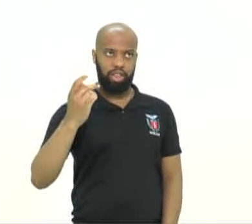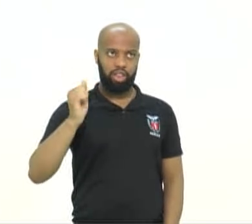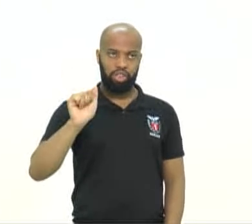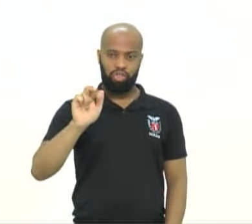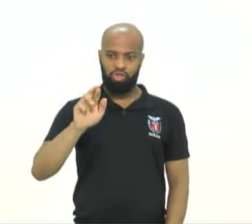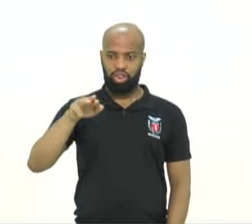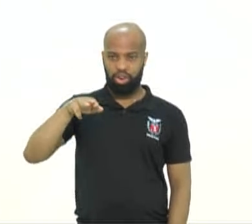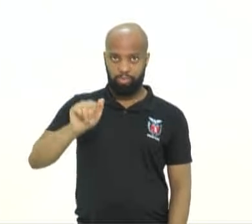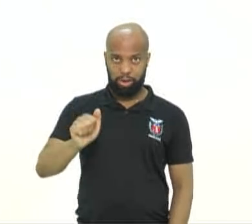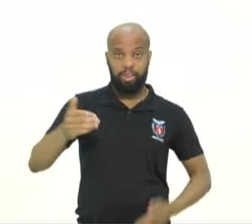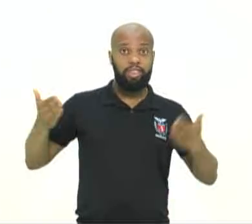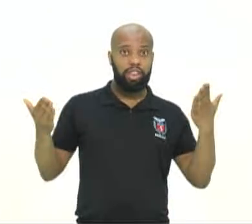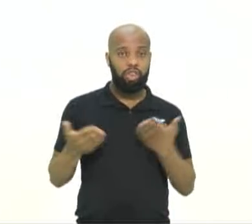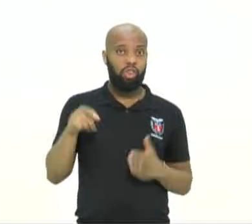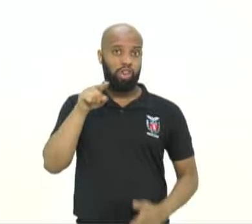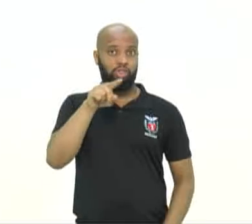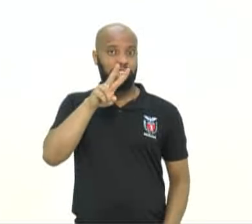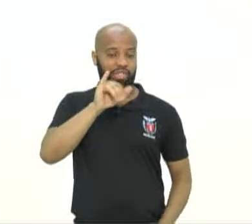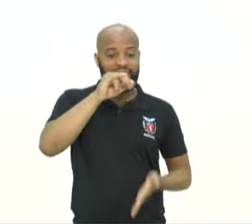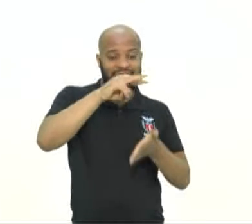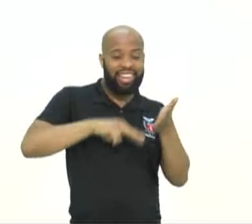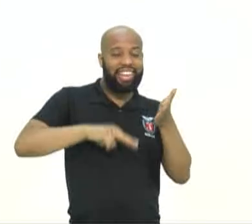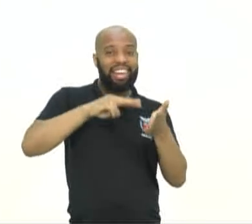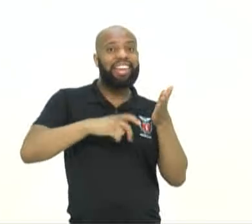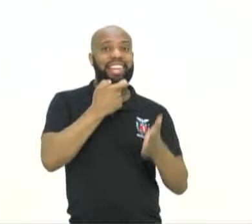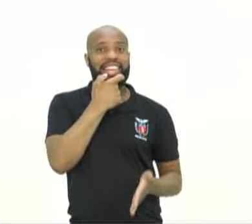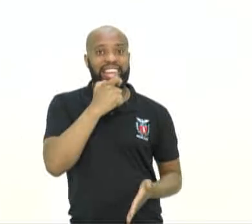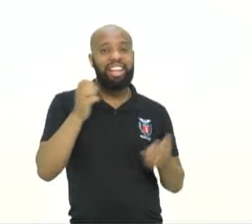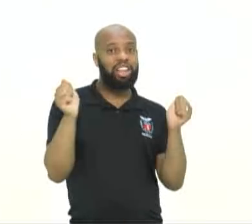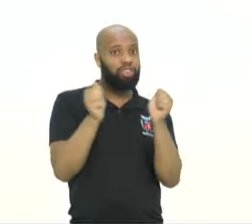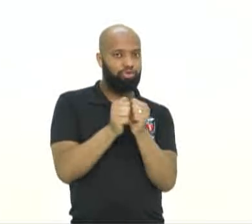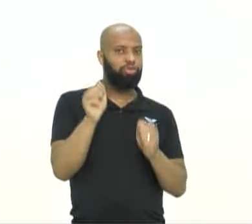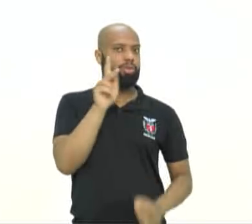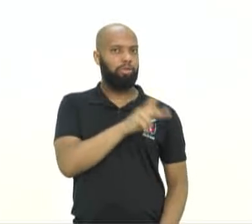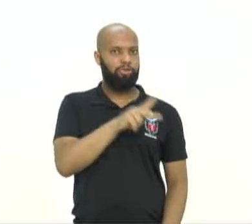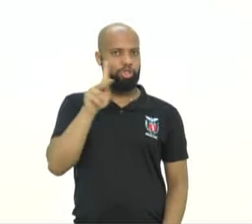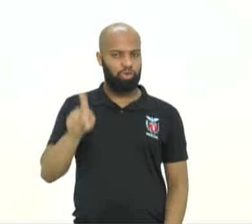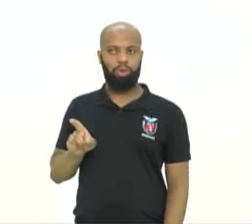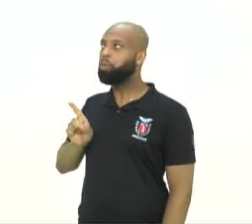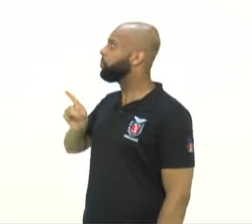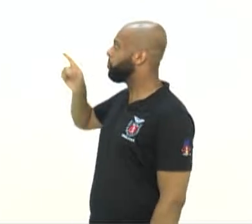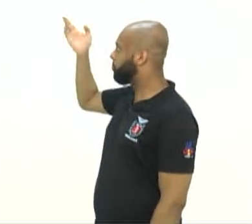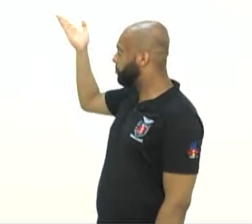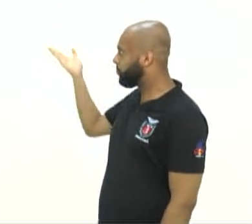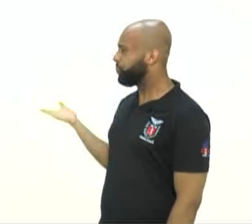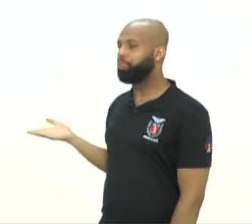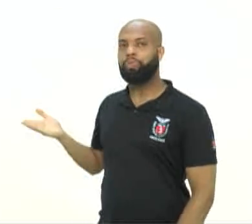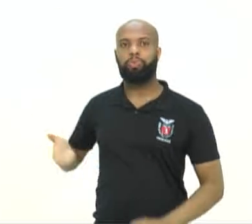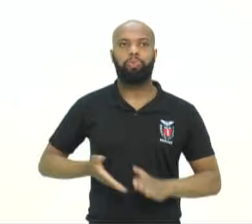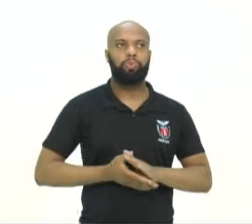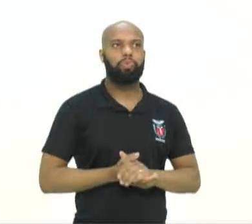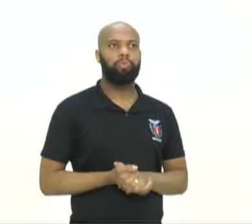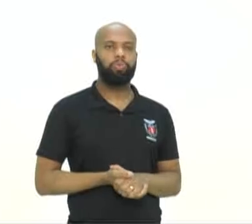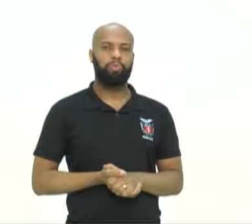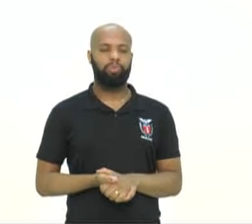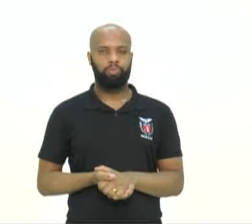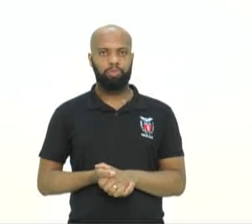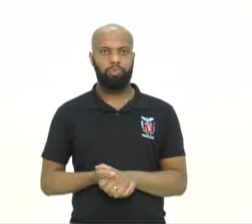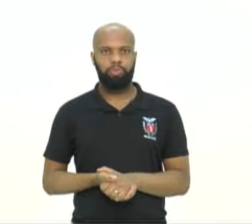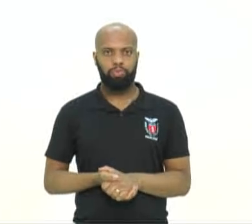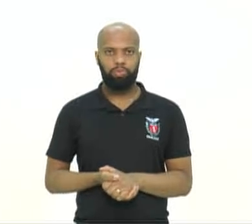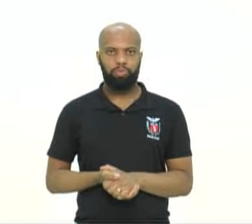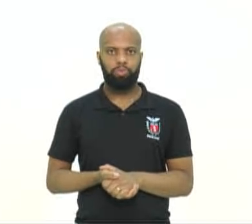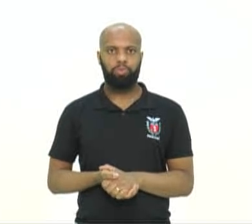right foot in a train accident at the tender age of 4, Sheila Sharma did not